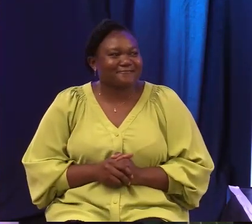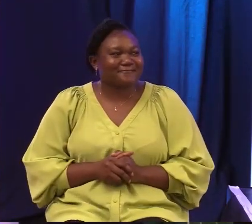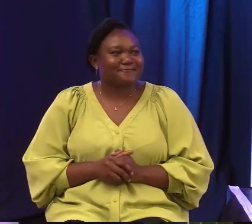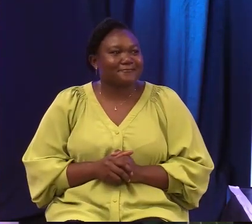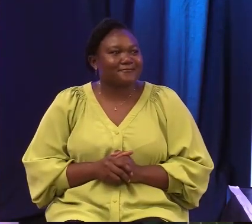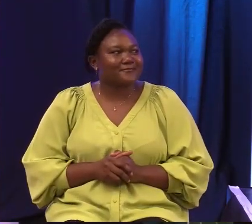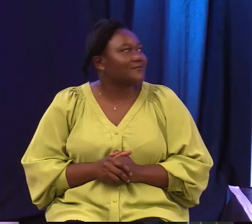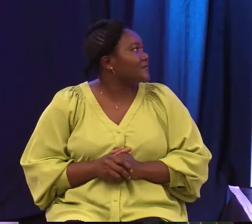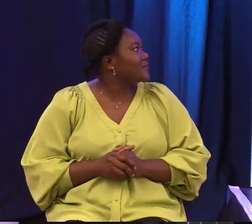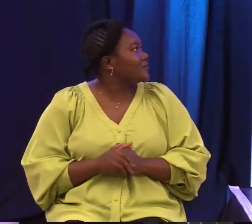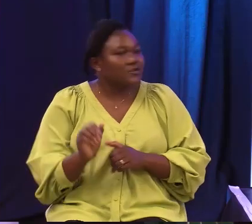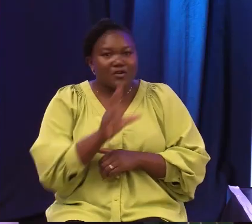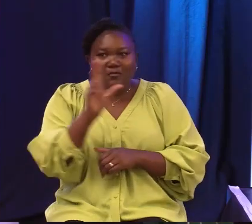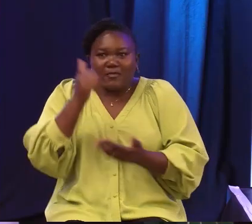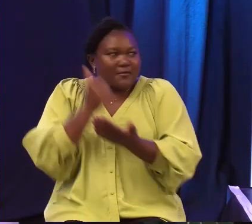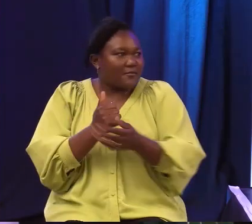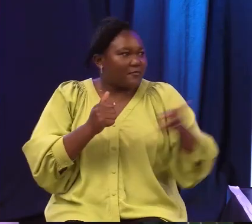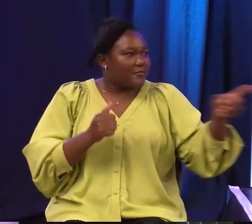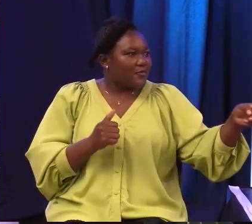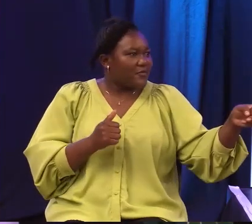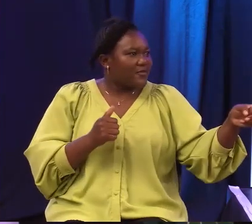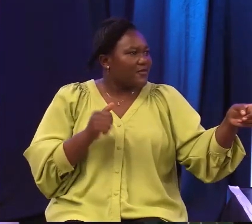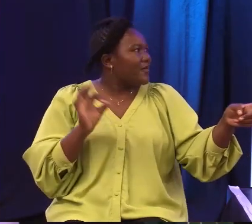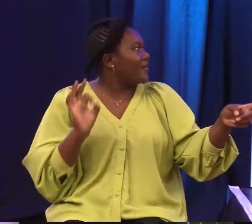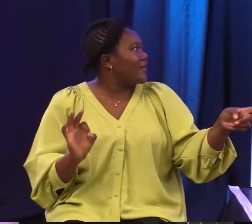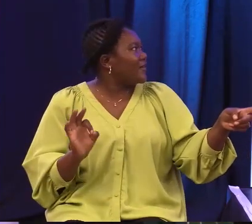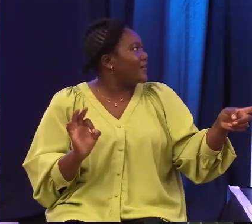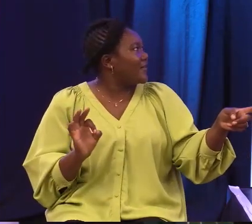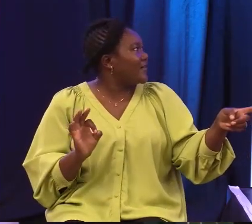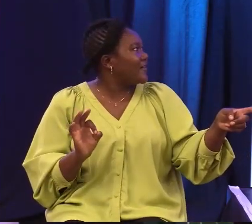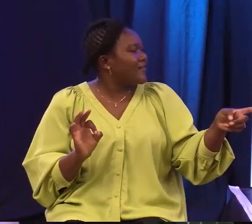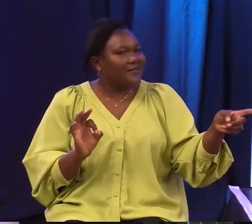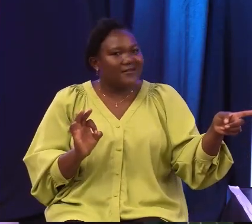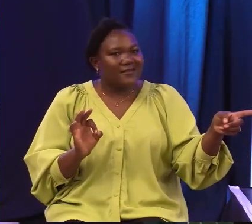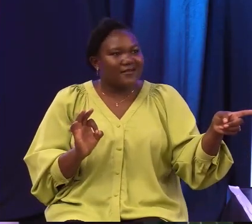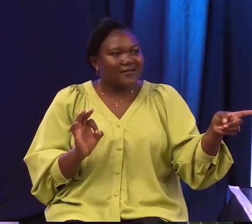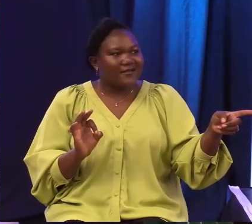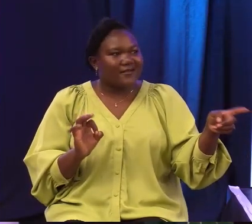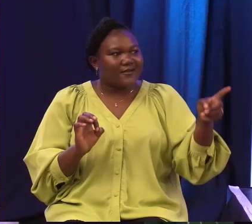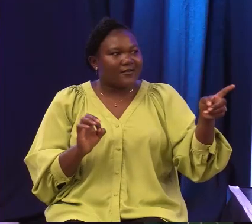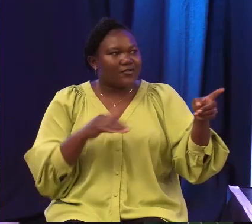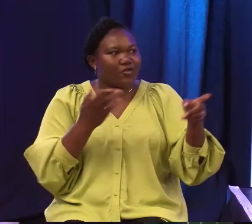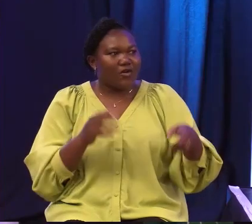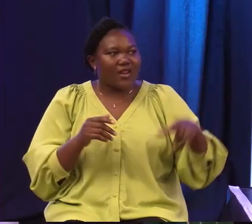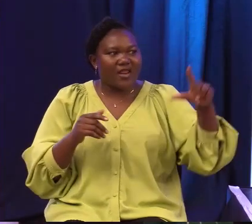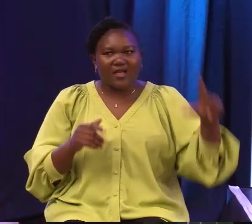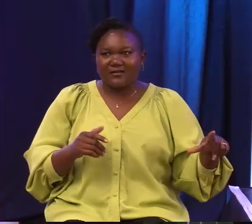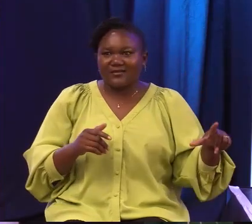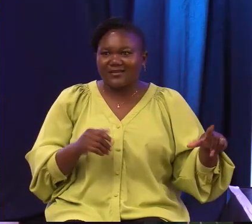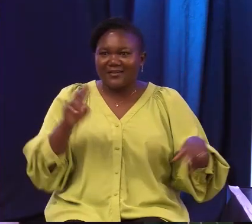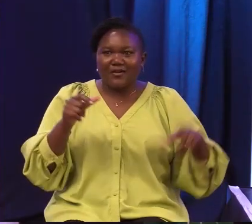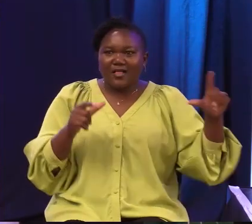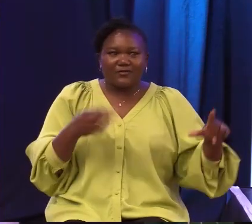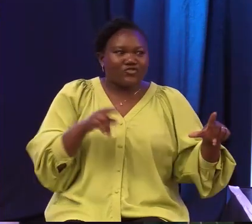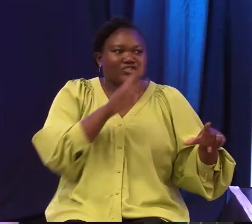The people sitting on this side, are you guys all right? No, you guys are all left because you're sitting on the left side. Ha ha